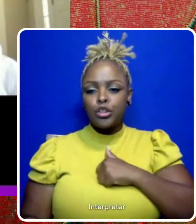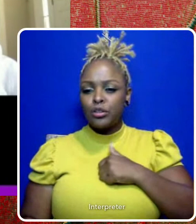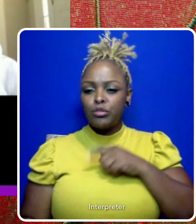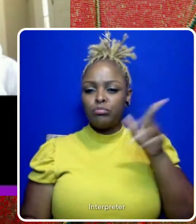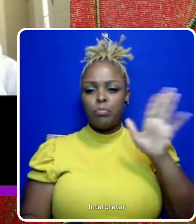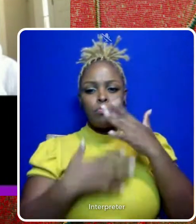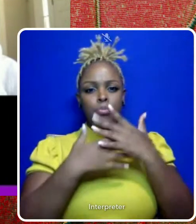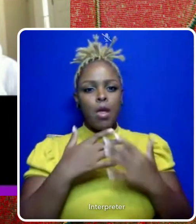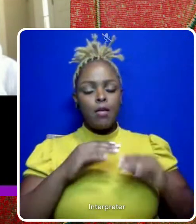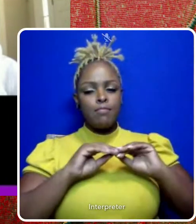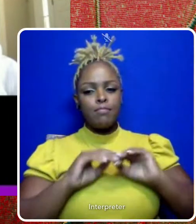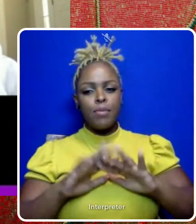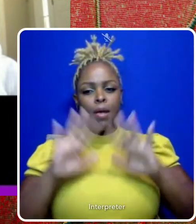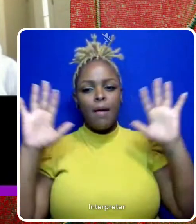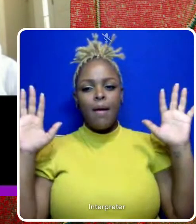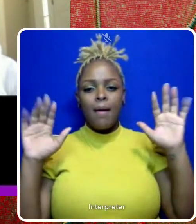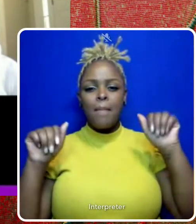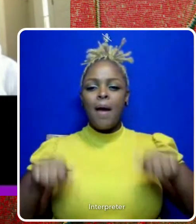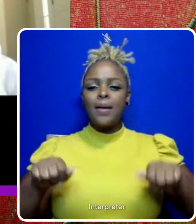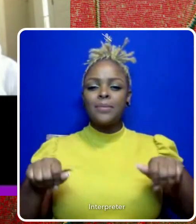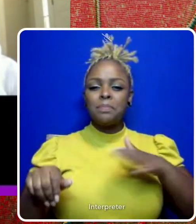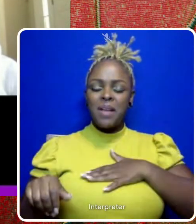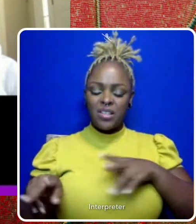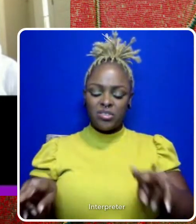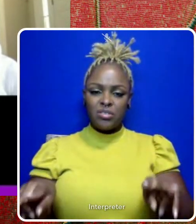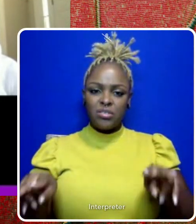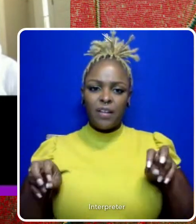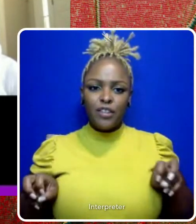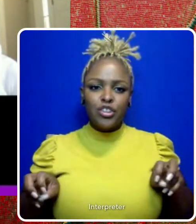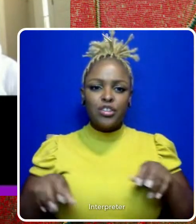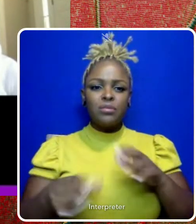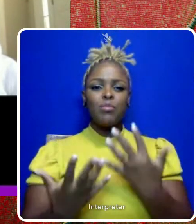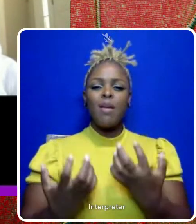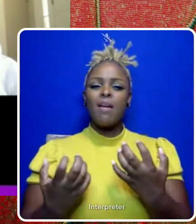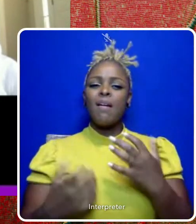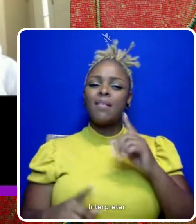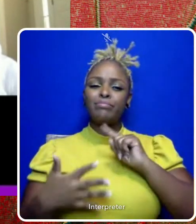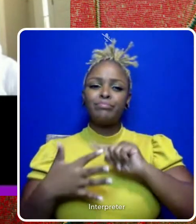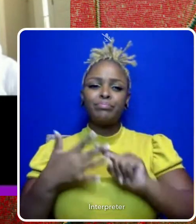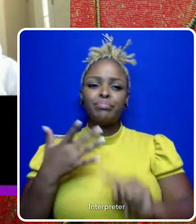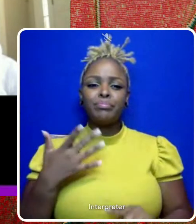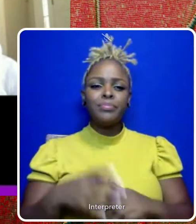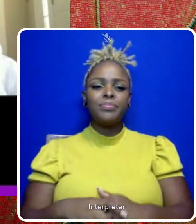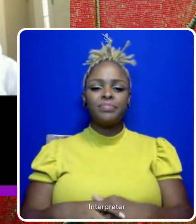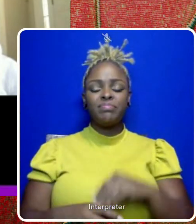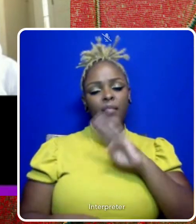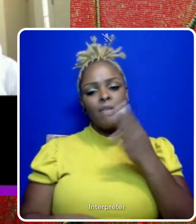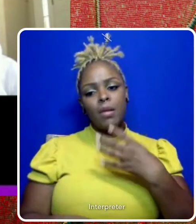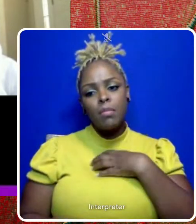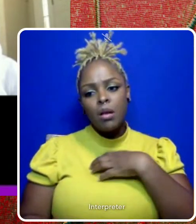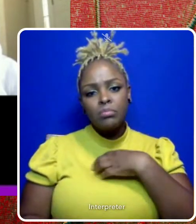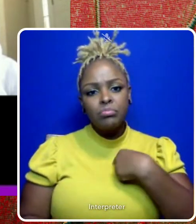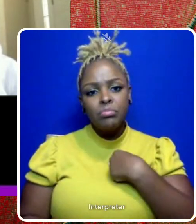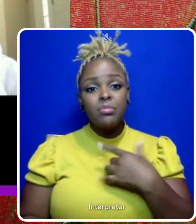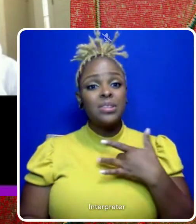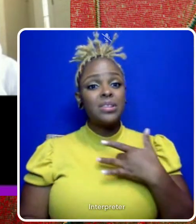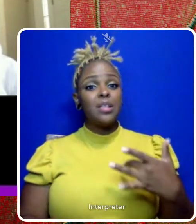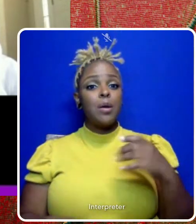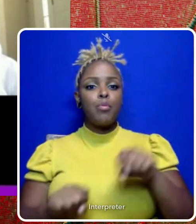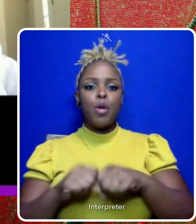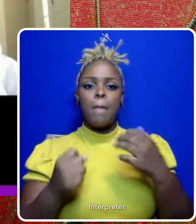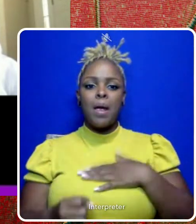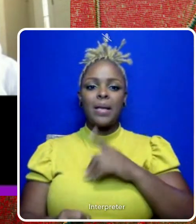selfish wantings. She never complains about how I break my words over and over. They made her short.